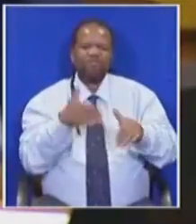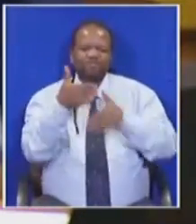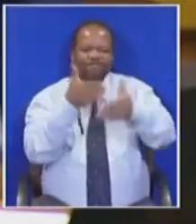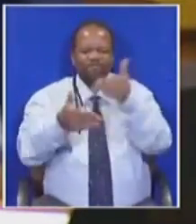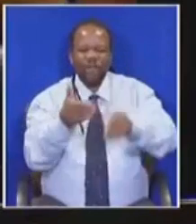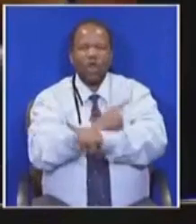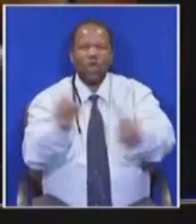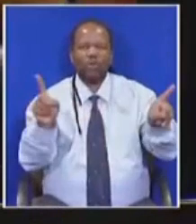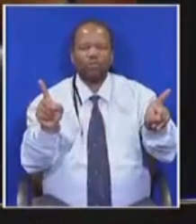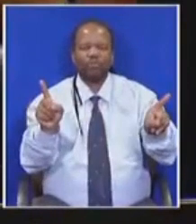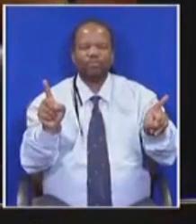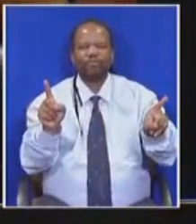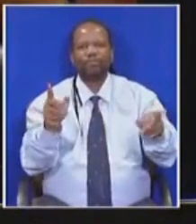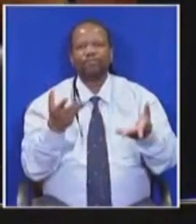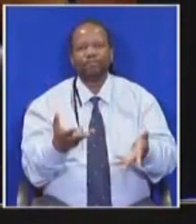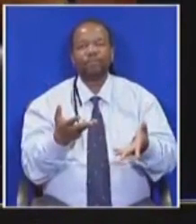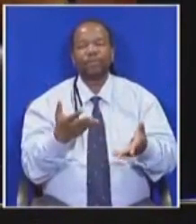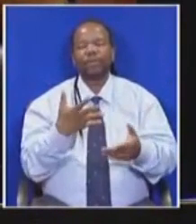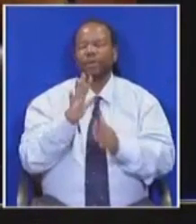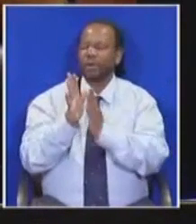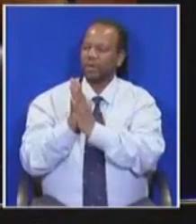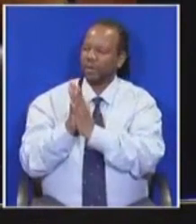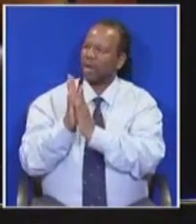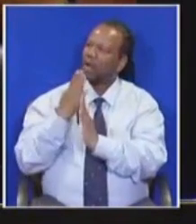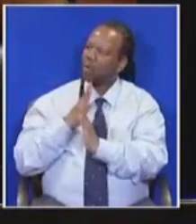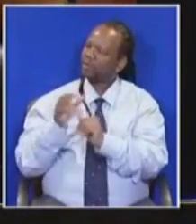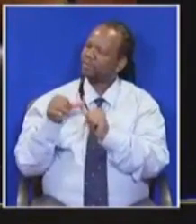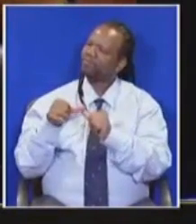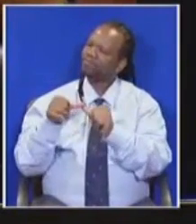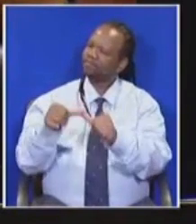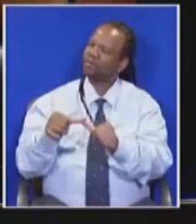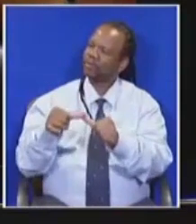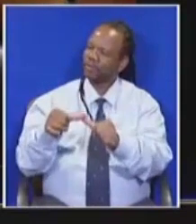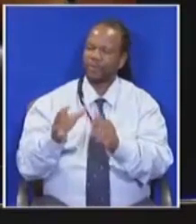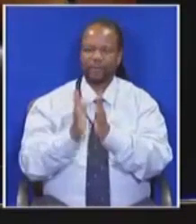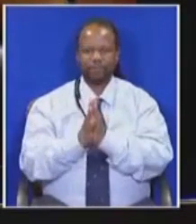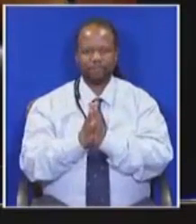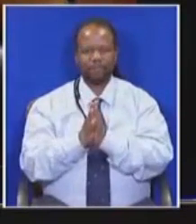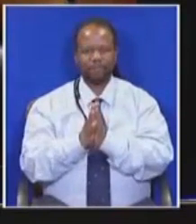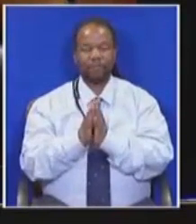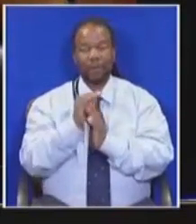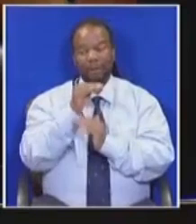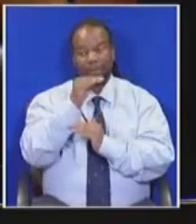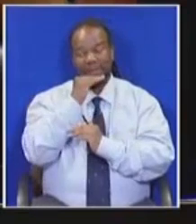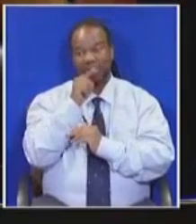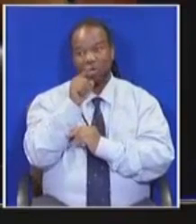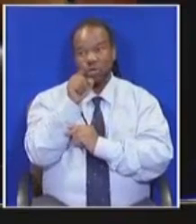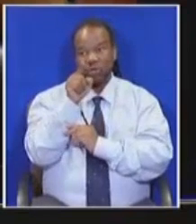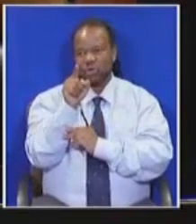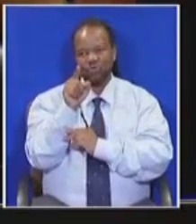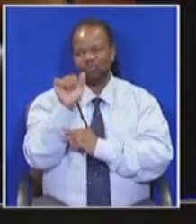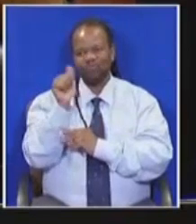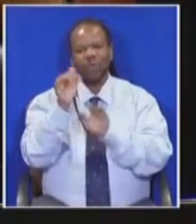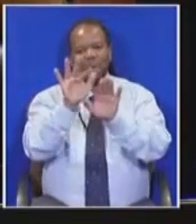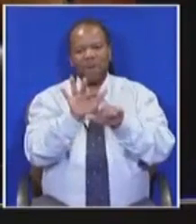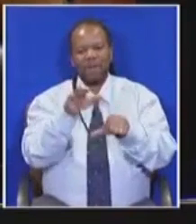proceed. I wish to proceed, and therefore it means you can't stay in the